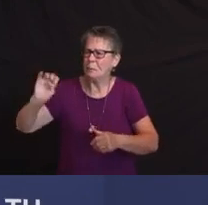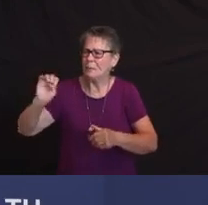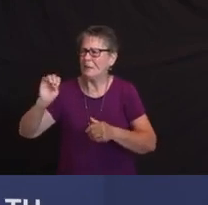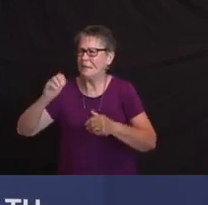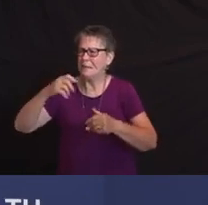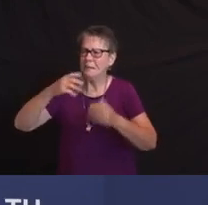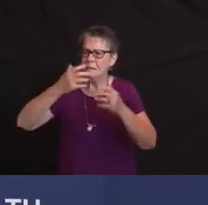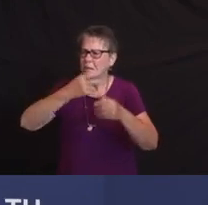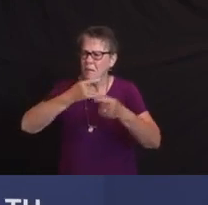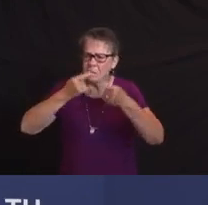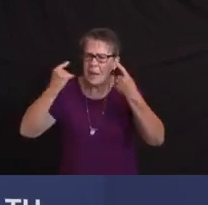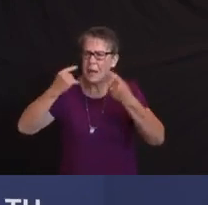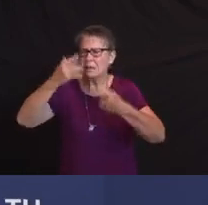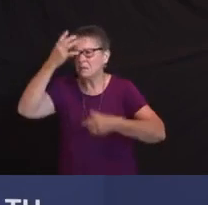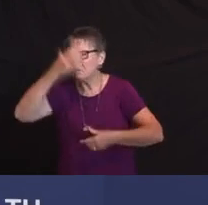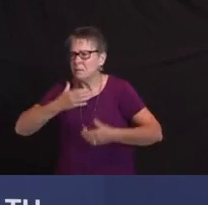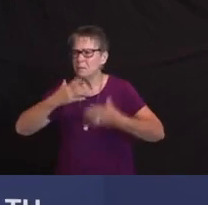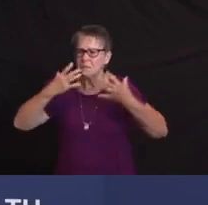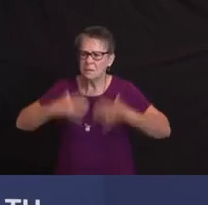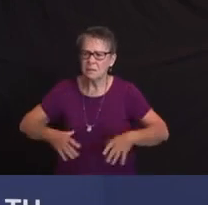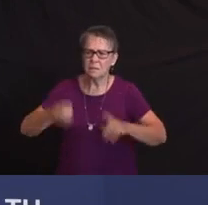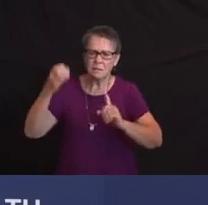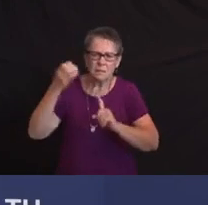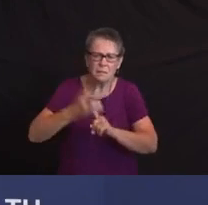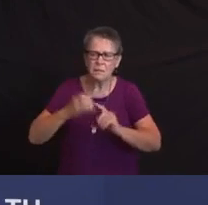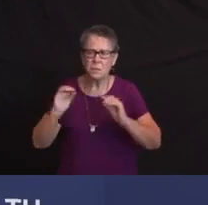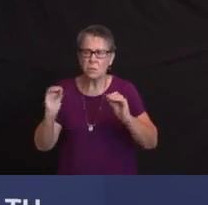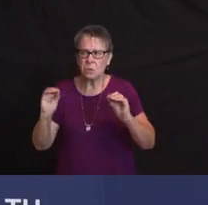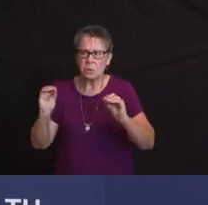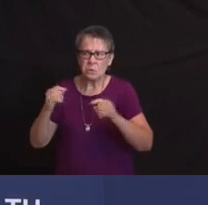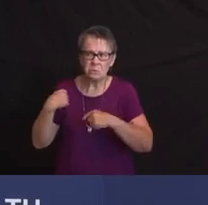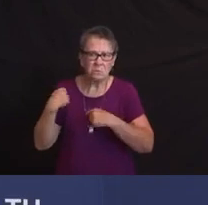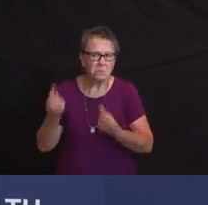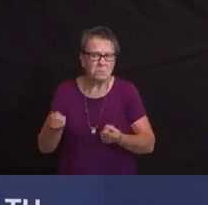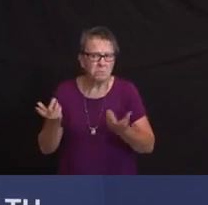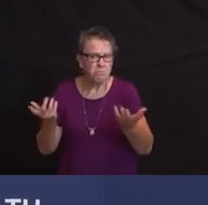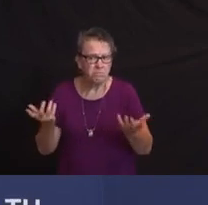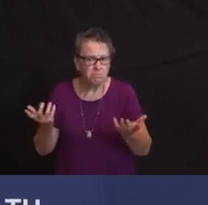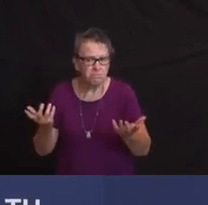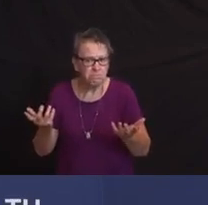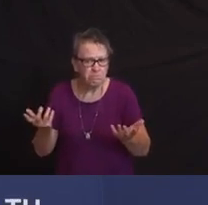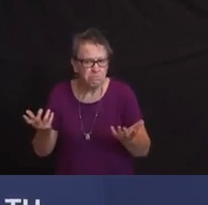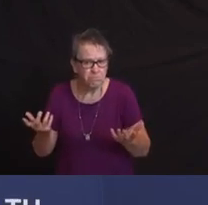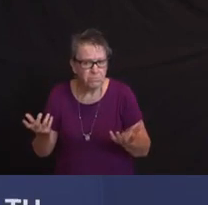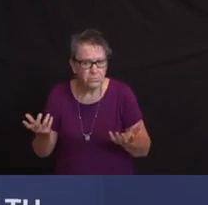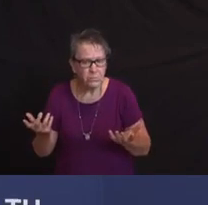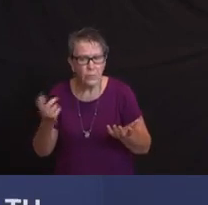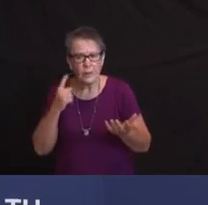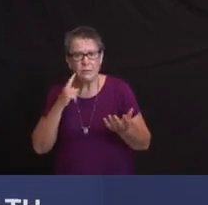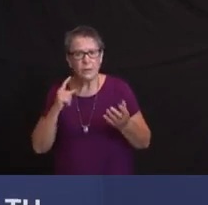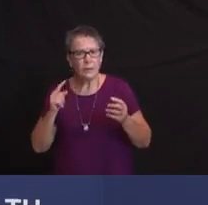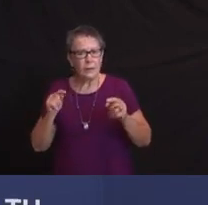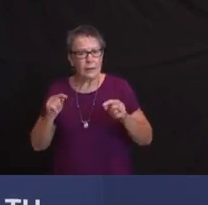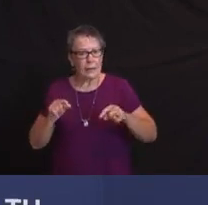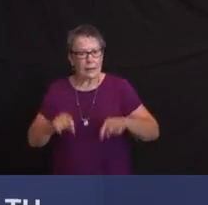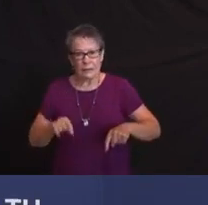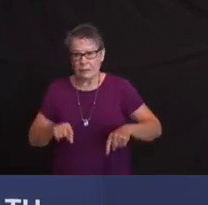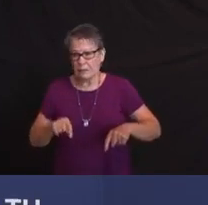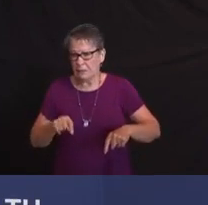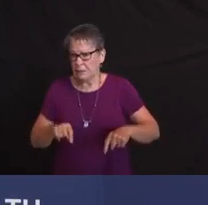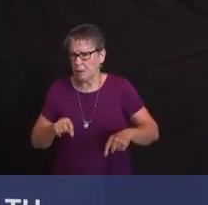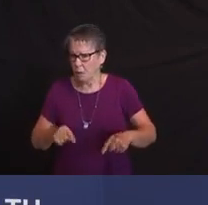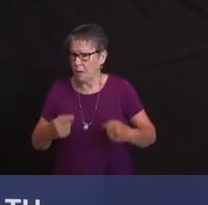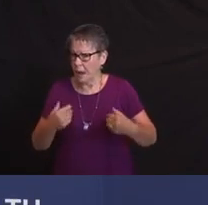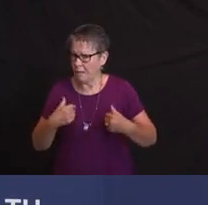and equipment. So in terms of being in-state, we're comfortable that we have what we